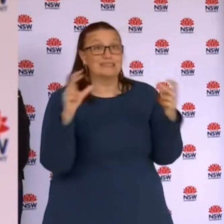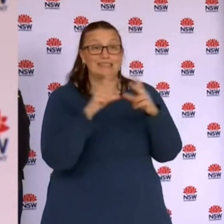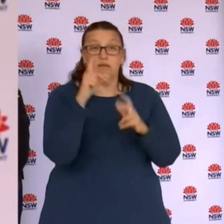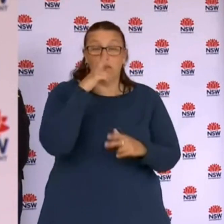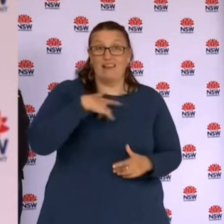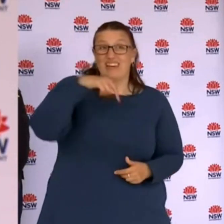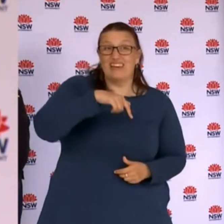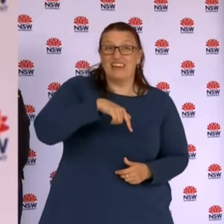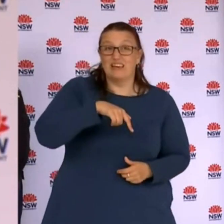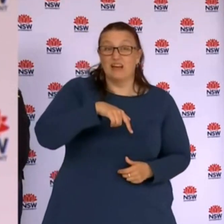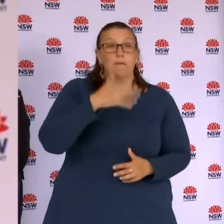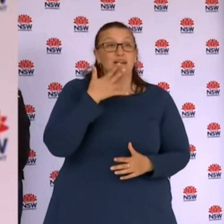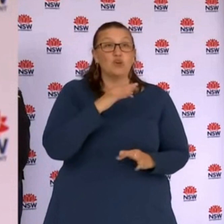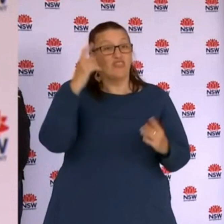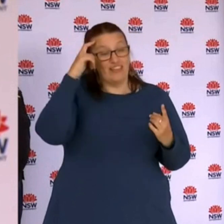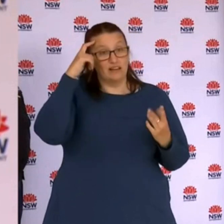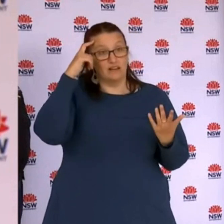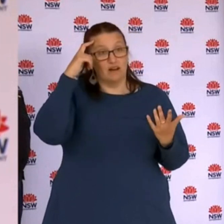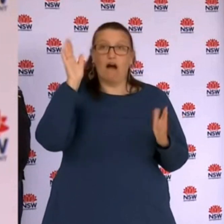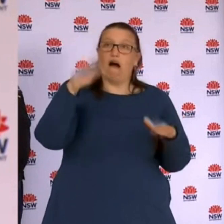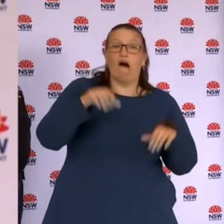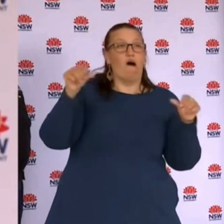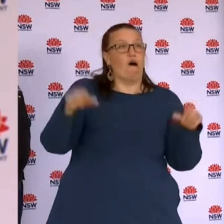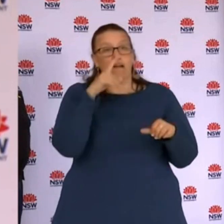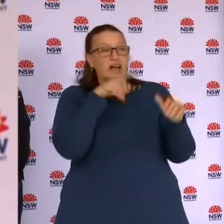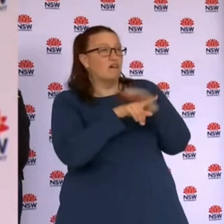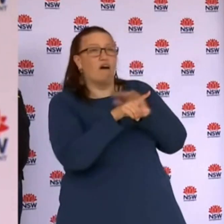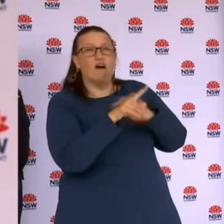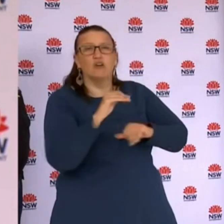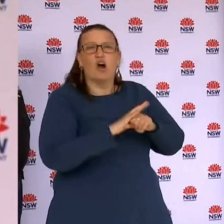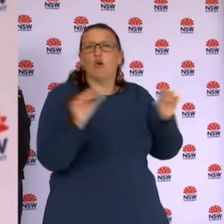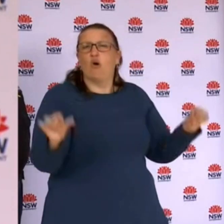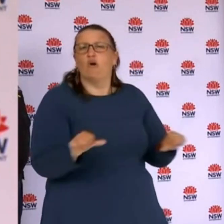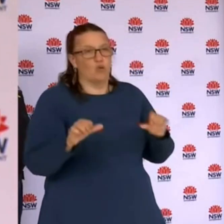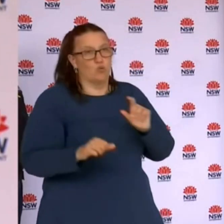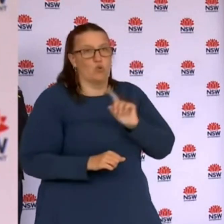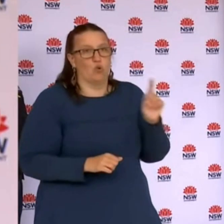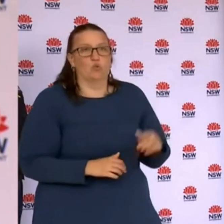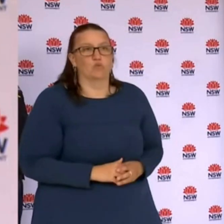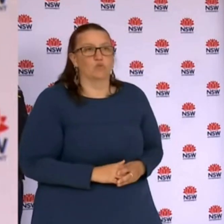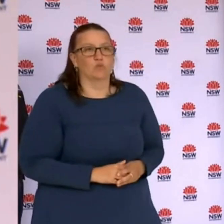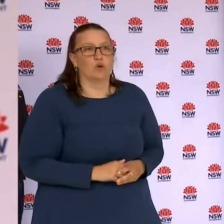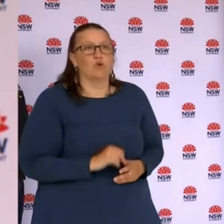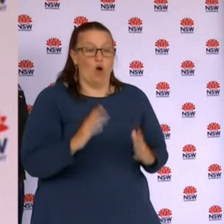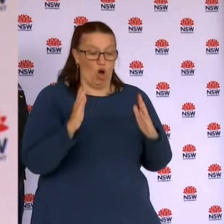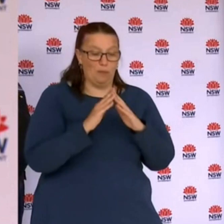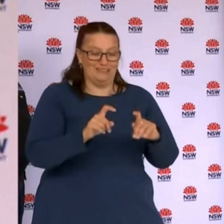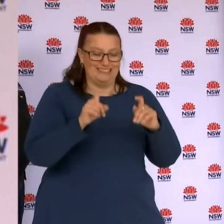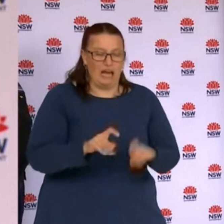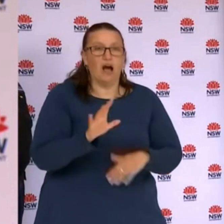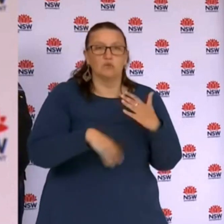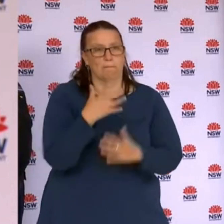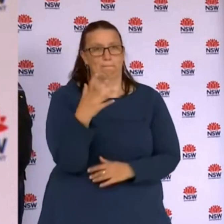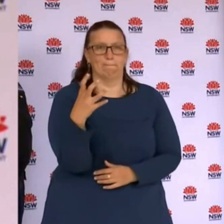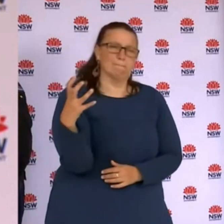that we really must not leave our homes except for essential reasons. And one person, if you've got a